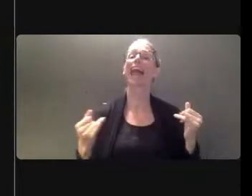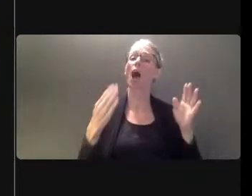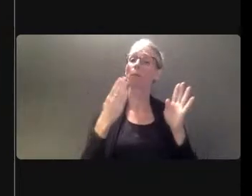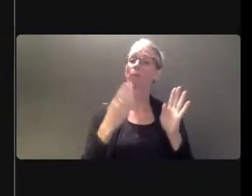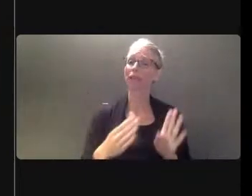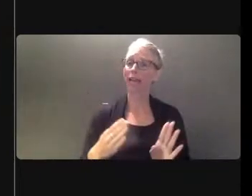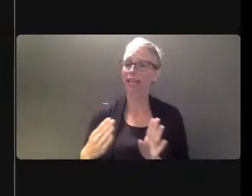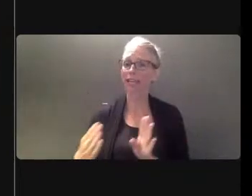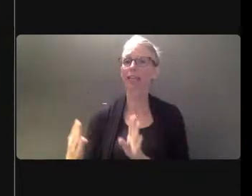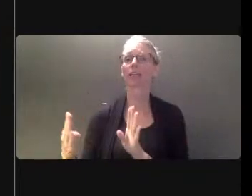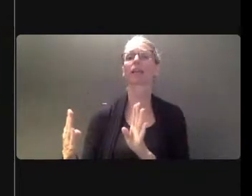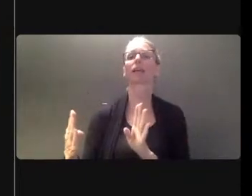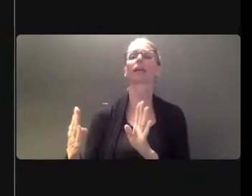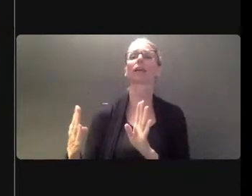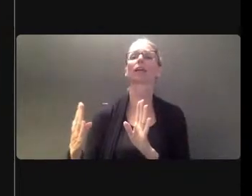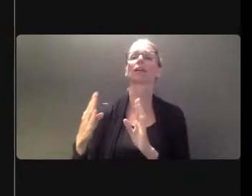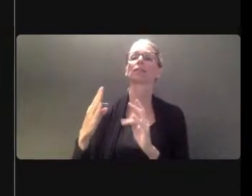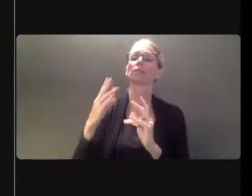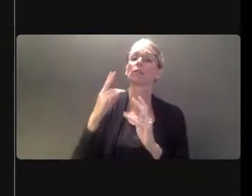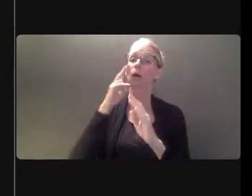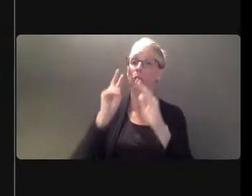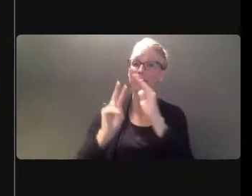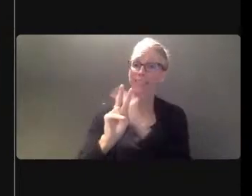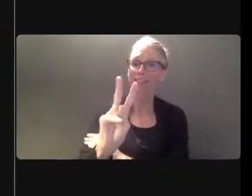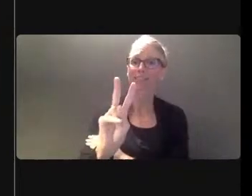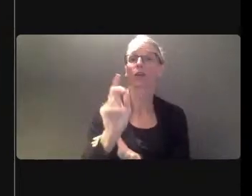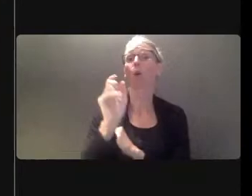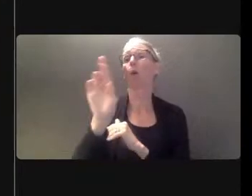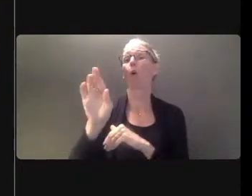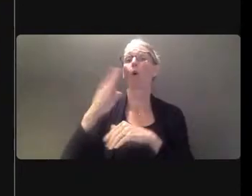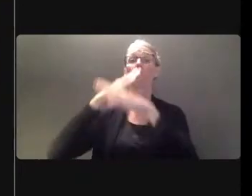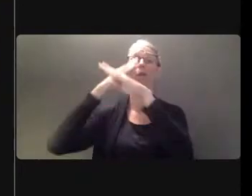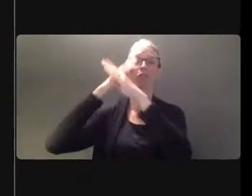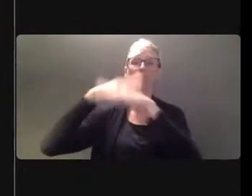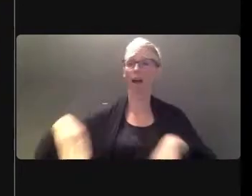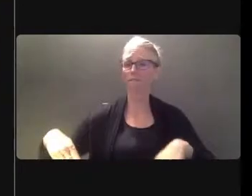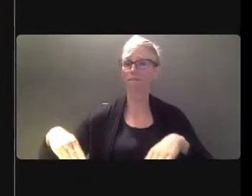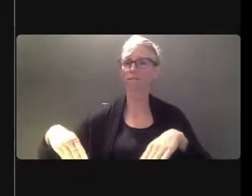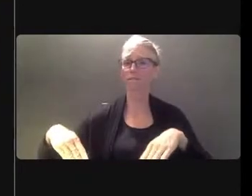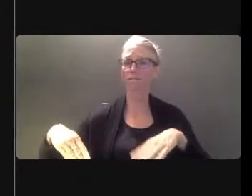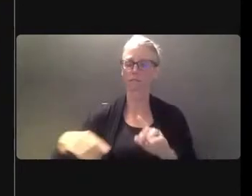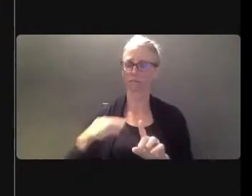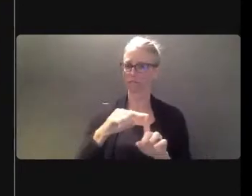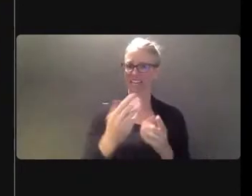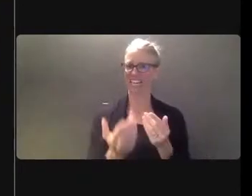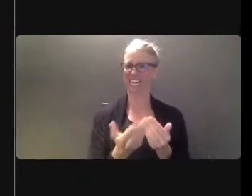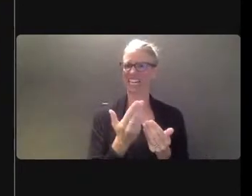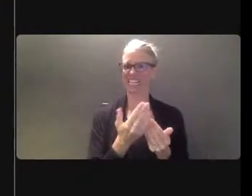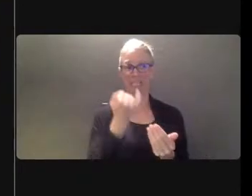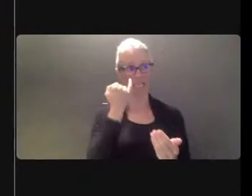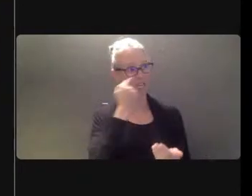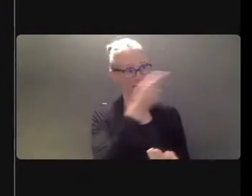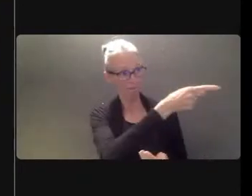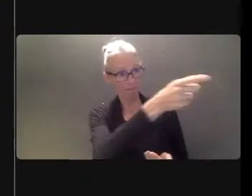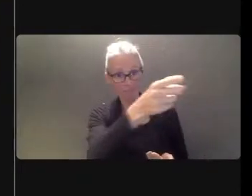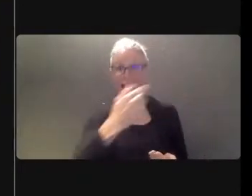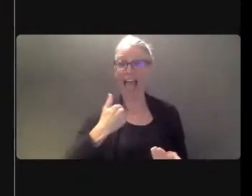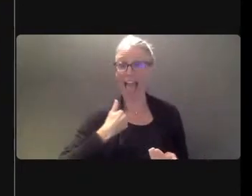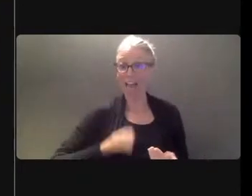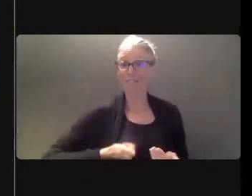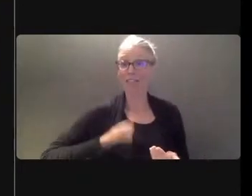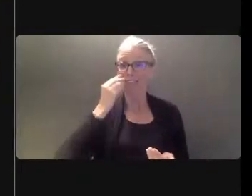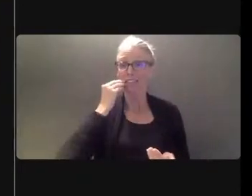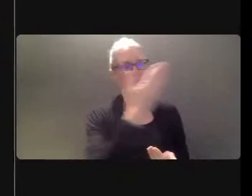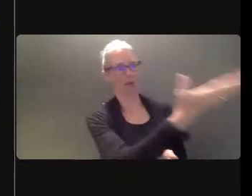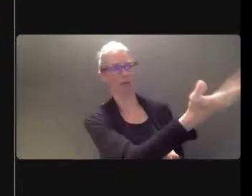removing barriers, it's such a great way to problem solve when you're actually with the folks who are